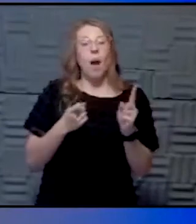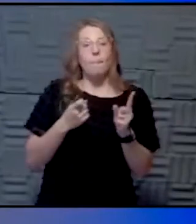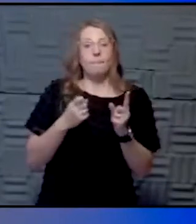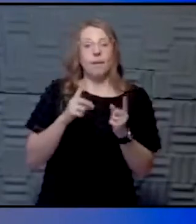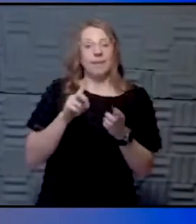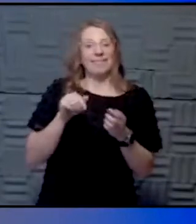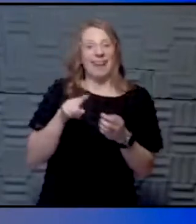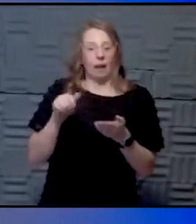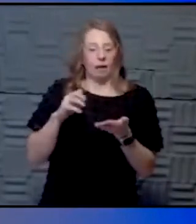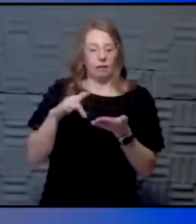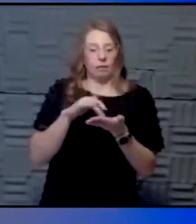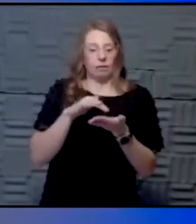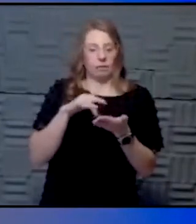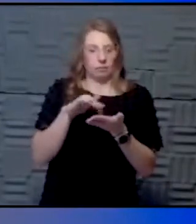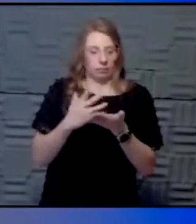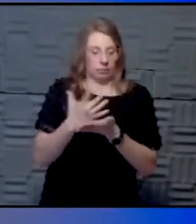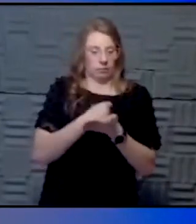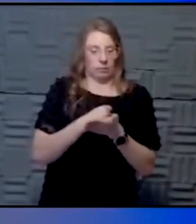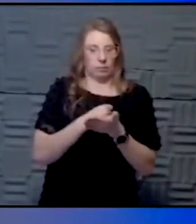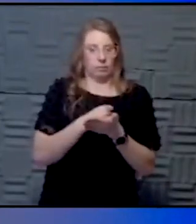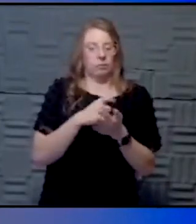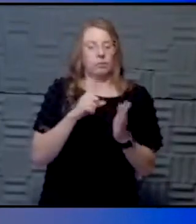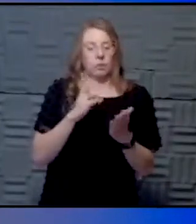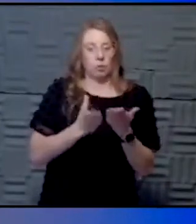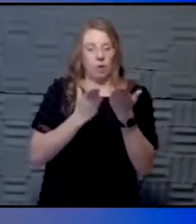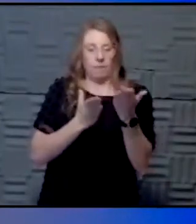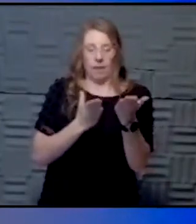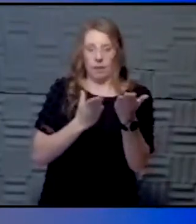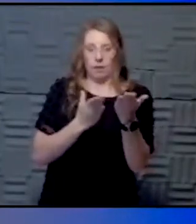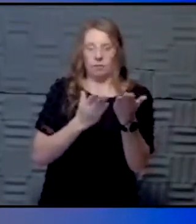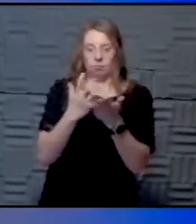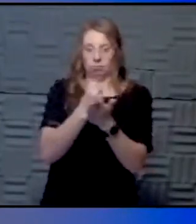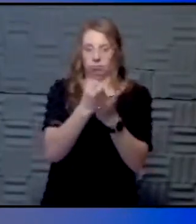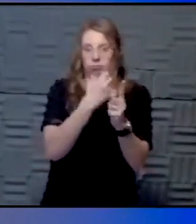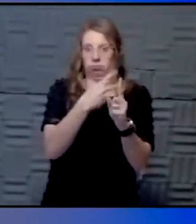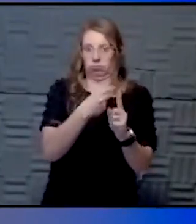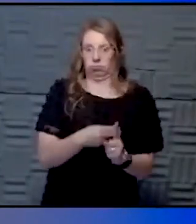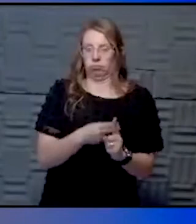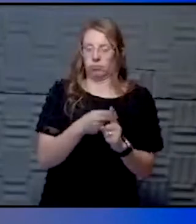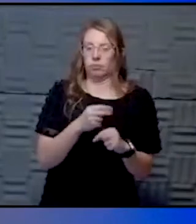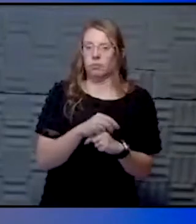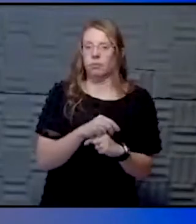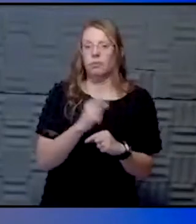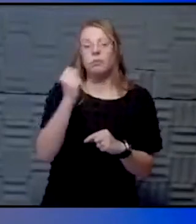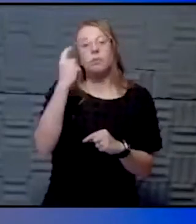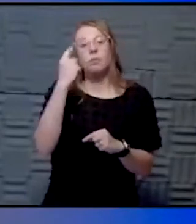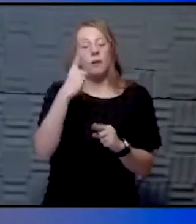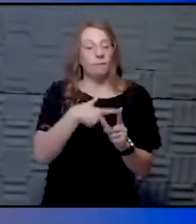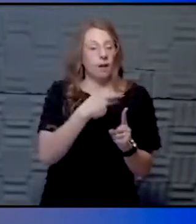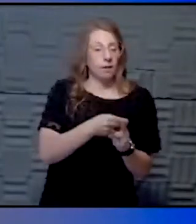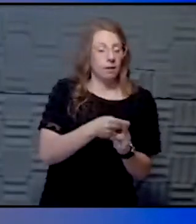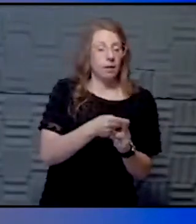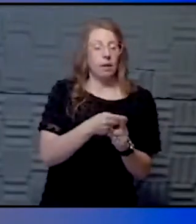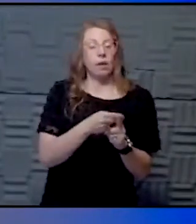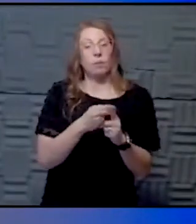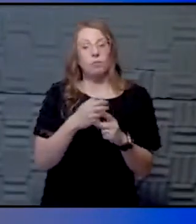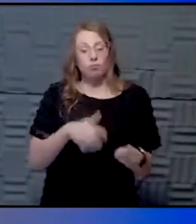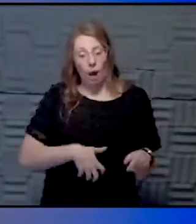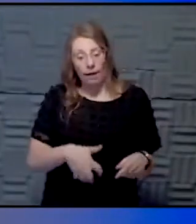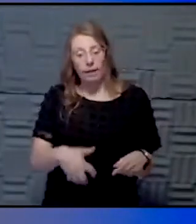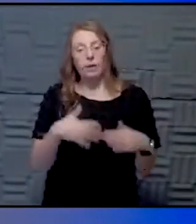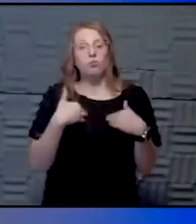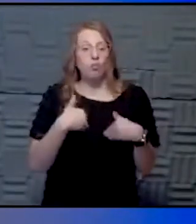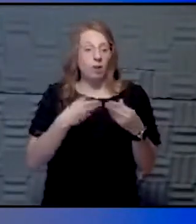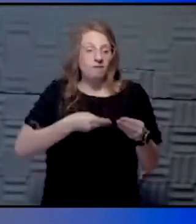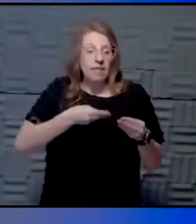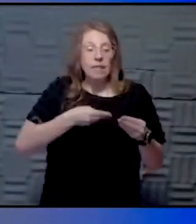So really recommending and everyone to take a look at that vaccine, even if you're pregnant, even if you're breastfeeding, and